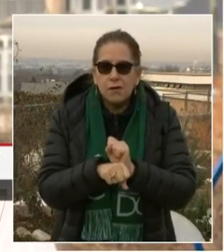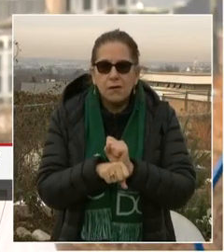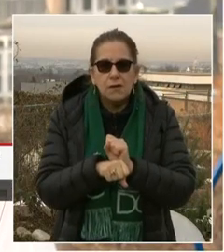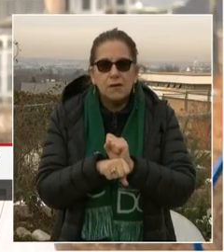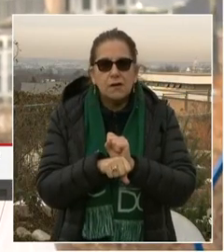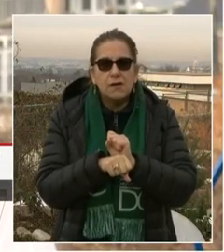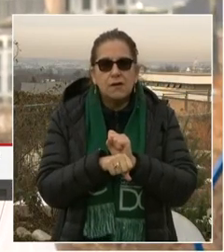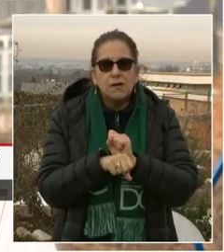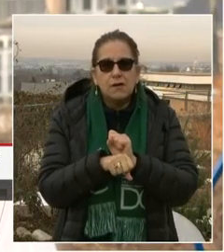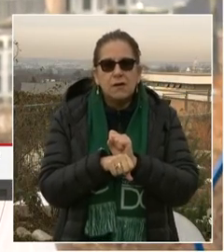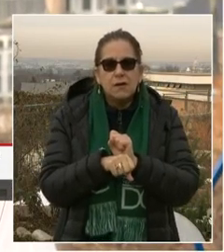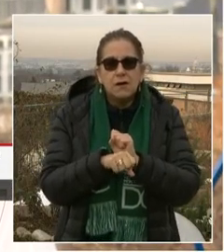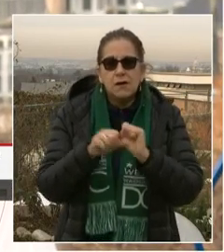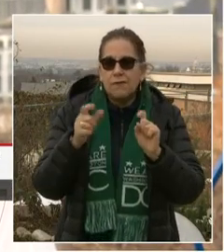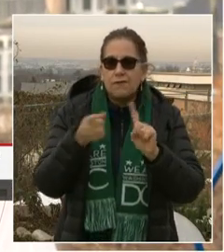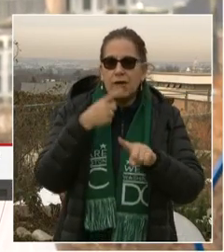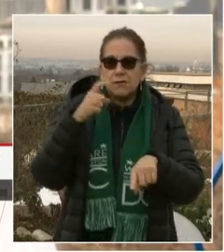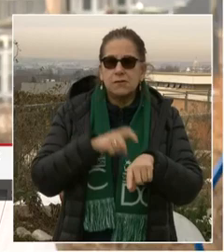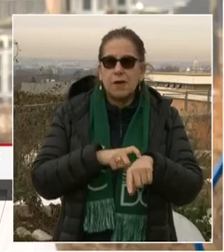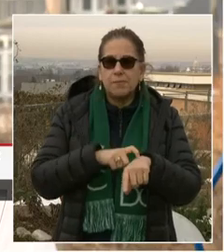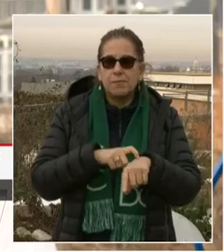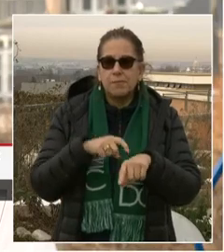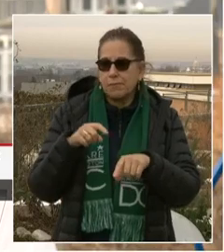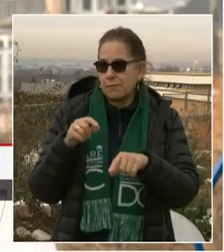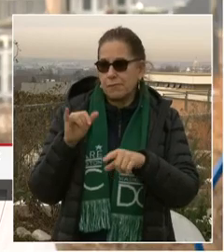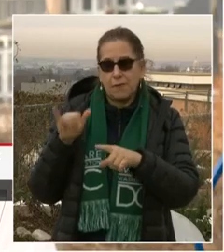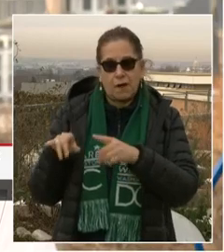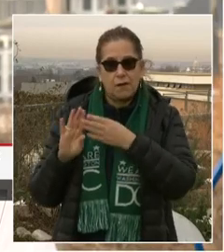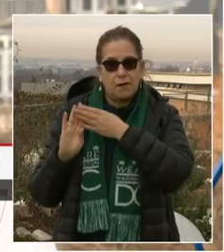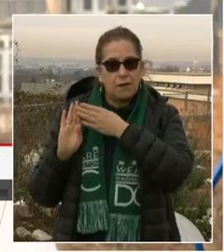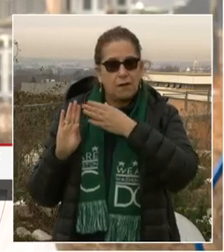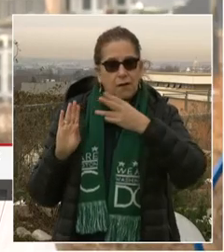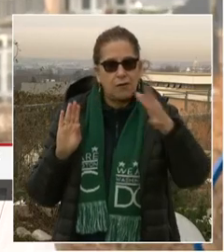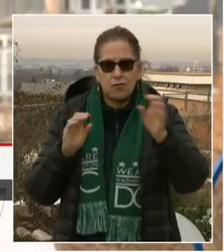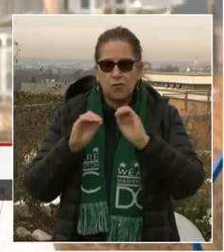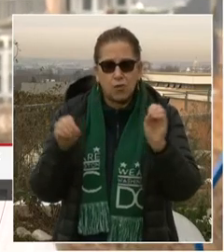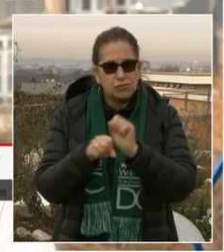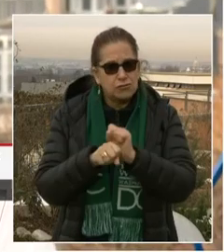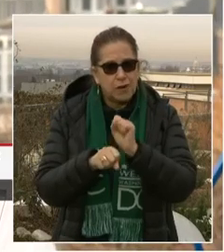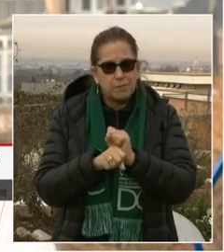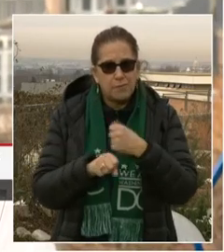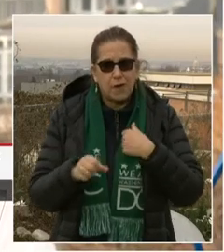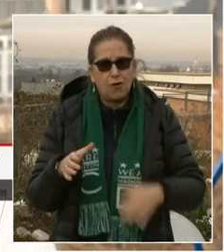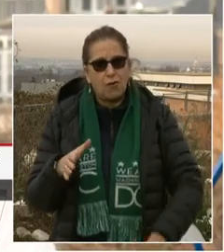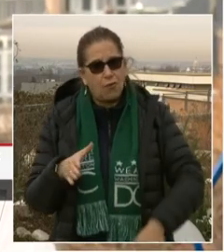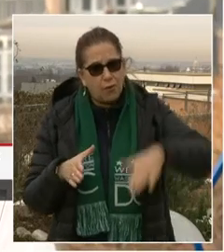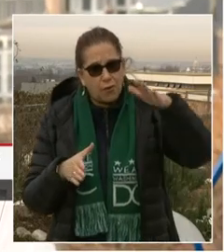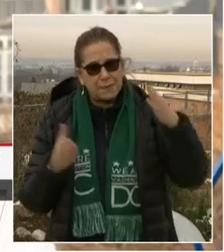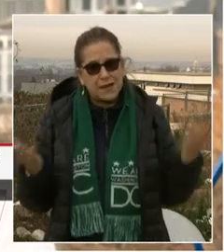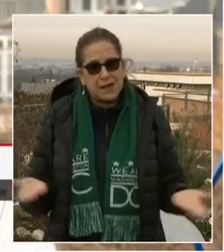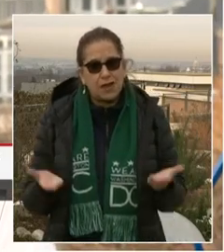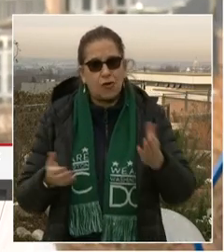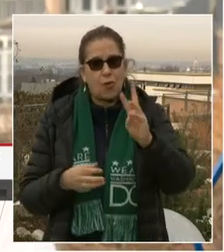Street right here in Ward 8 and graduated from Anacostia High School.